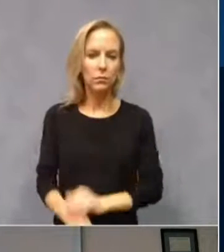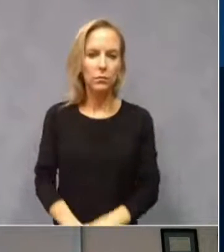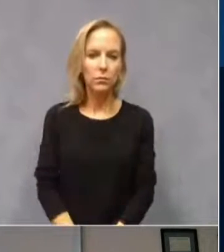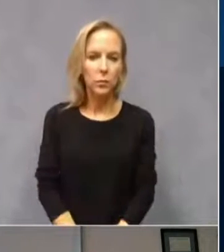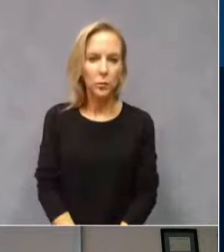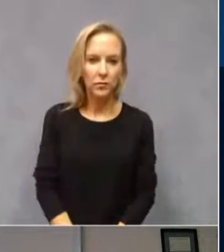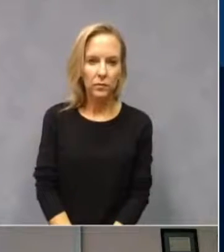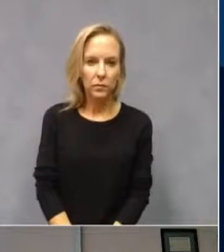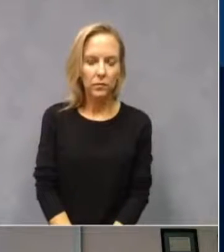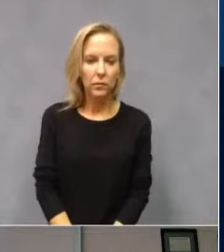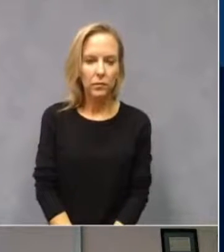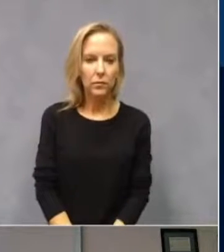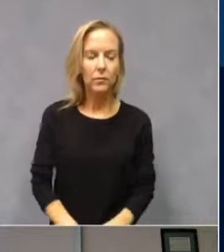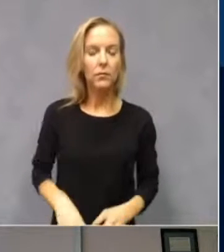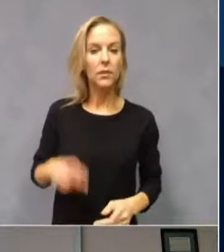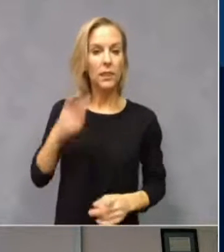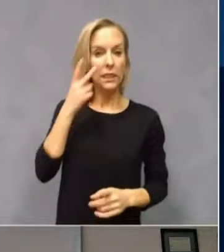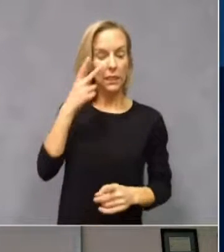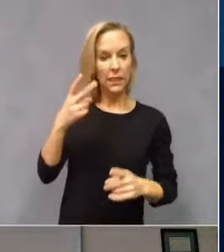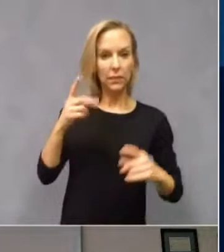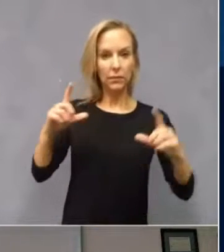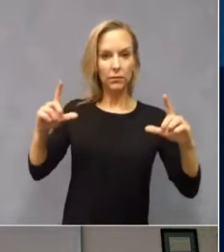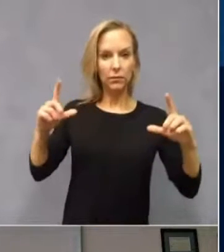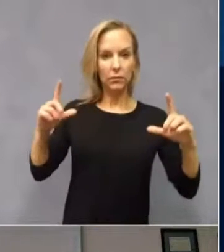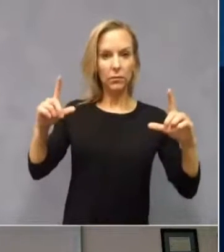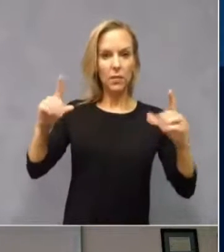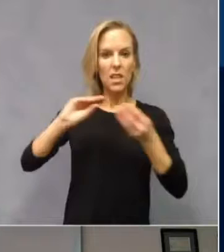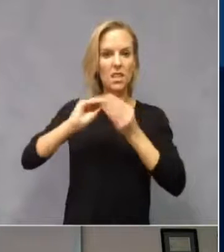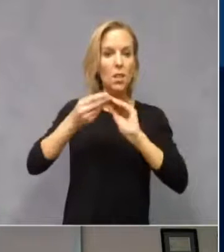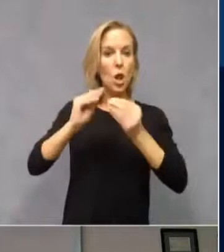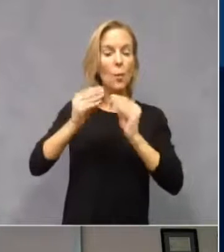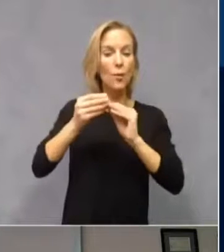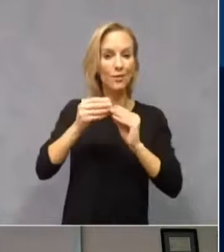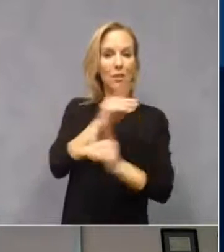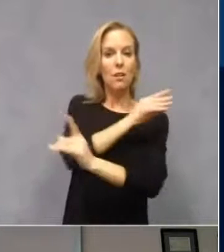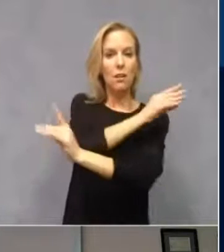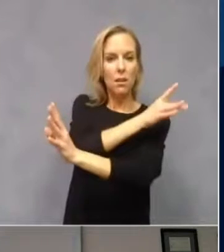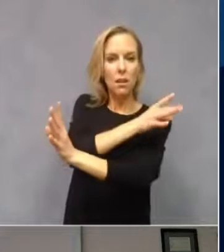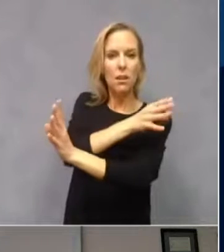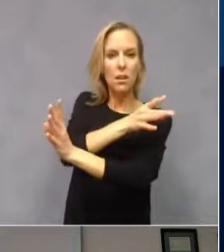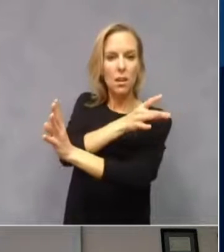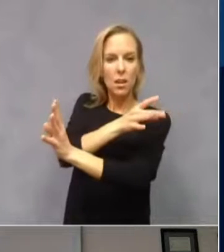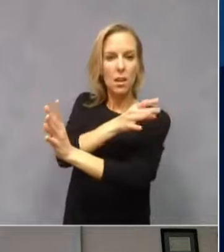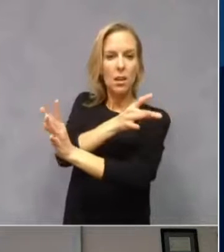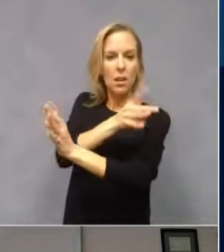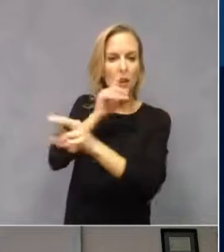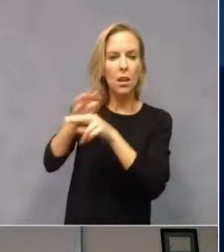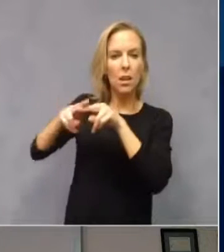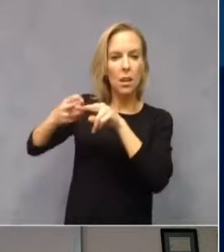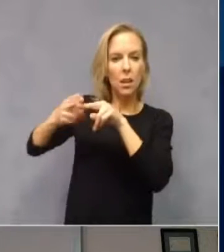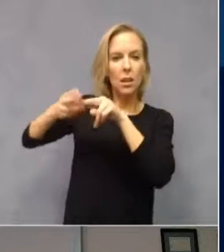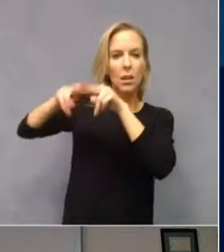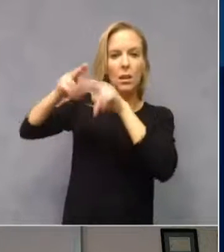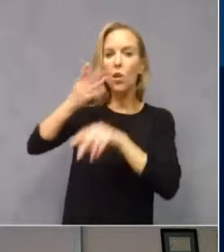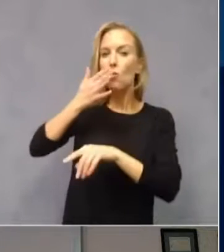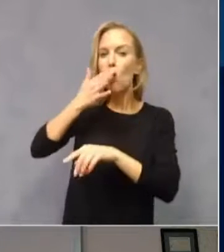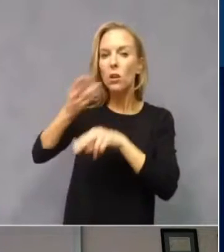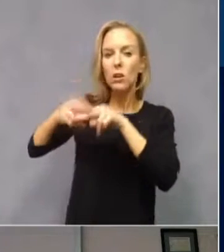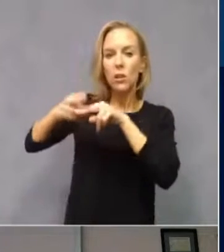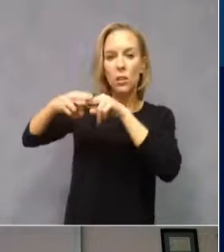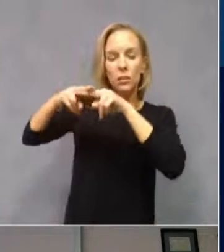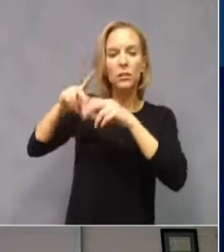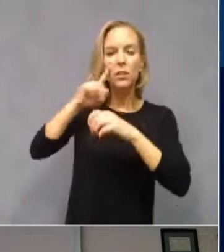So as this goes, it's going to show you how the number of cases has progressed over time, and it actually shows shaded our